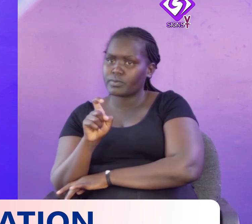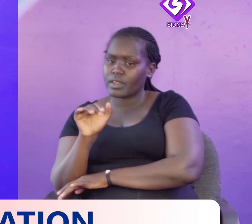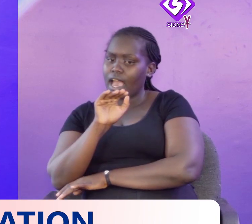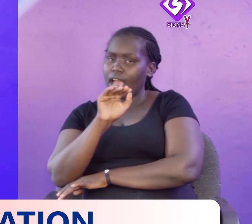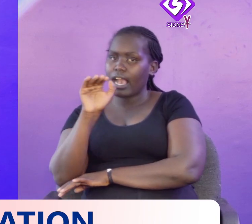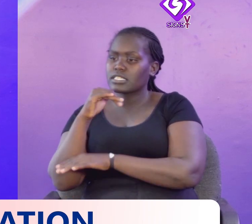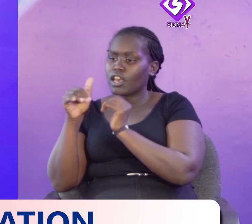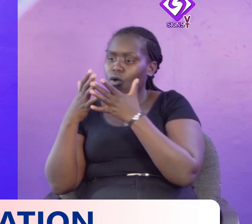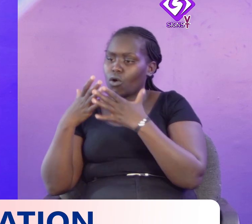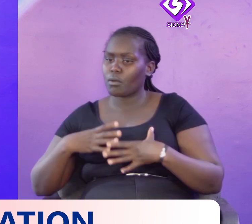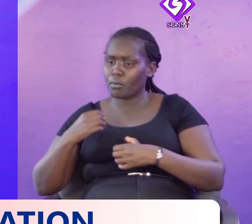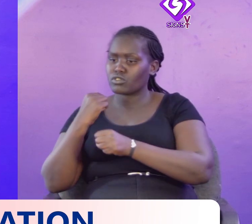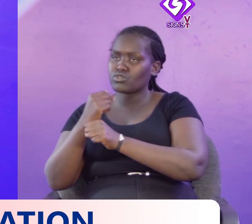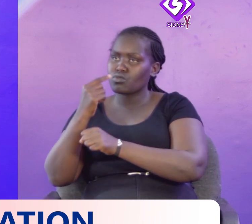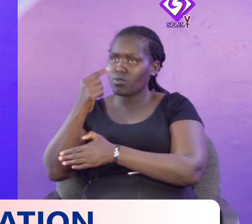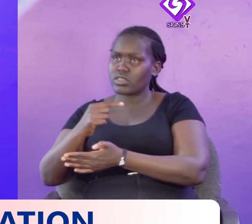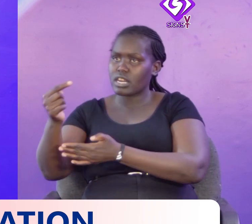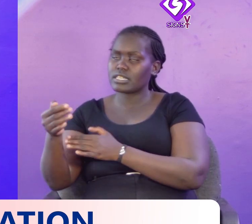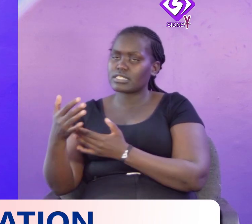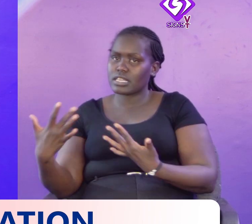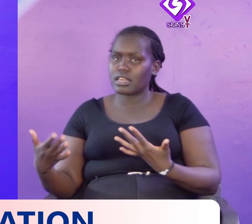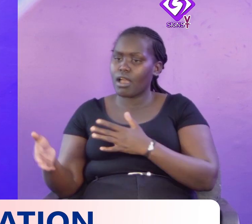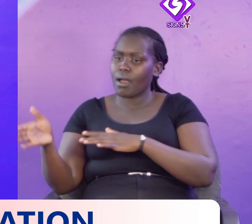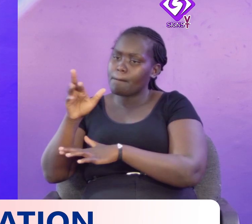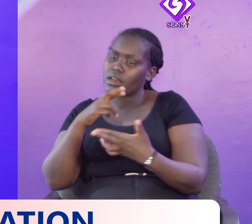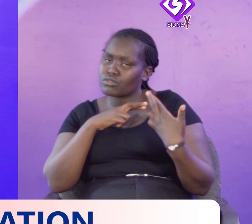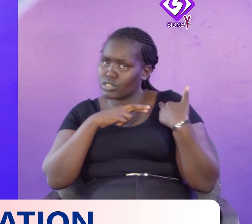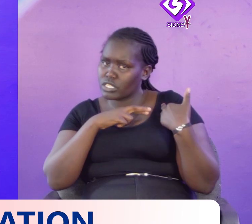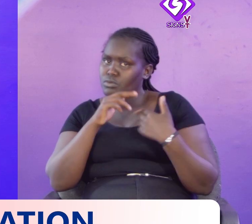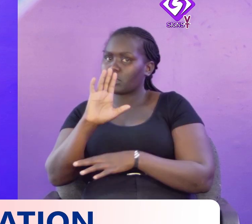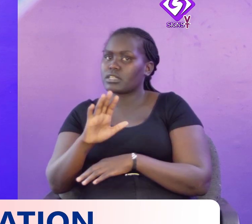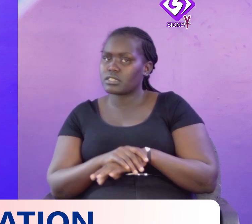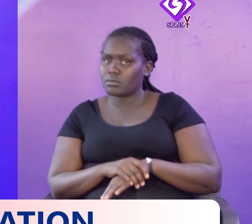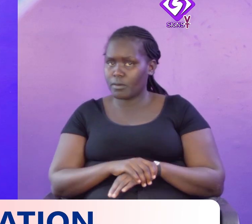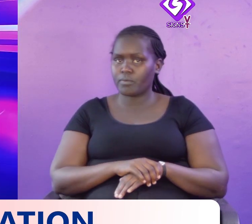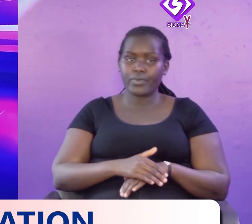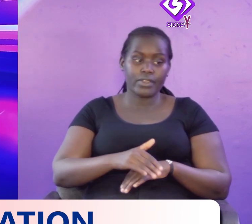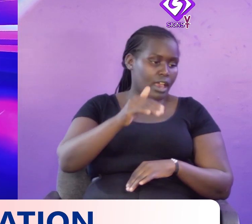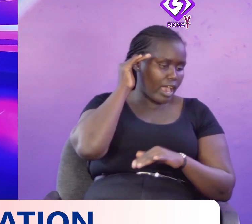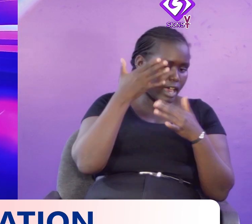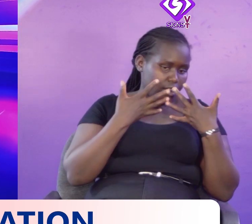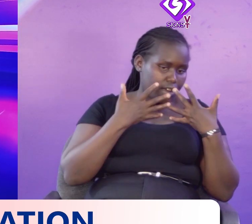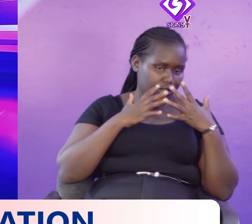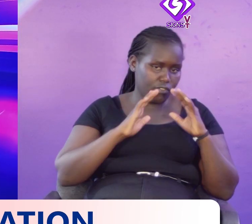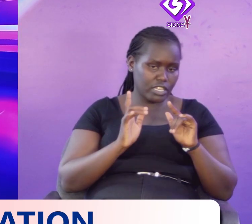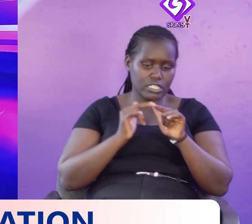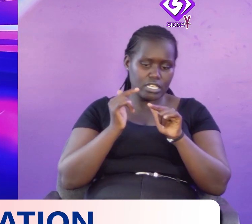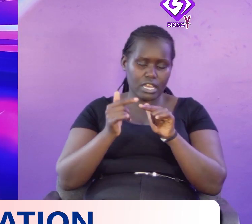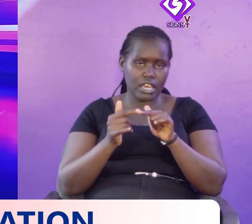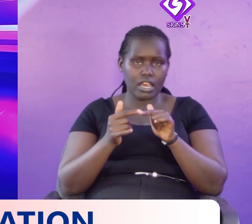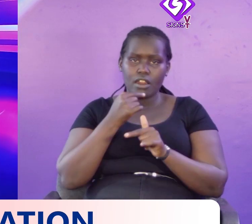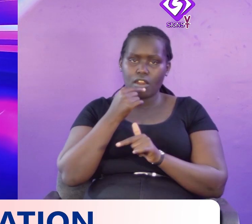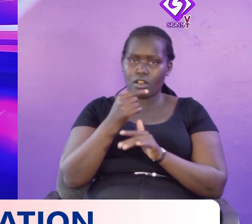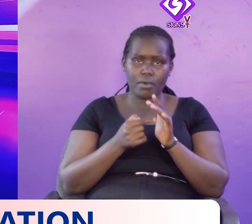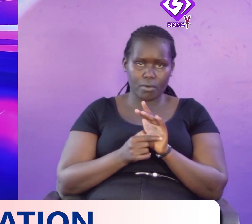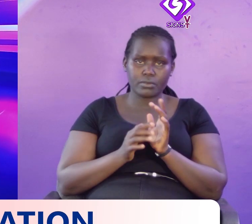asking everyone to do the right thing, to go back to responsibility. He did that. I heard it. Yes. And let me tell you, when he